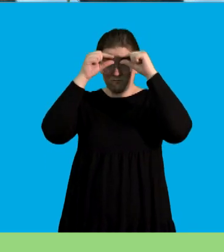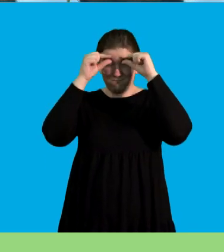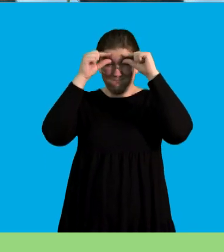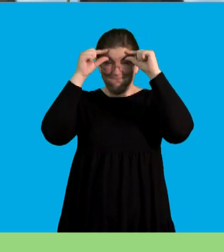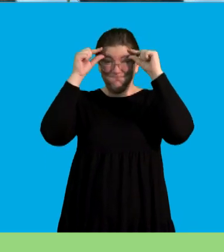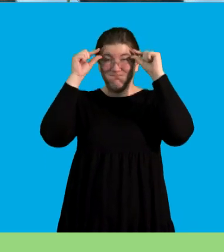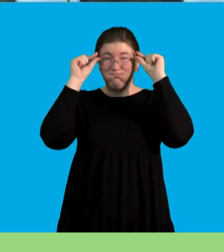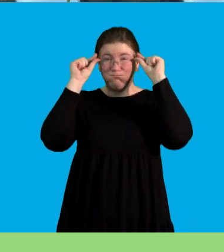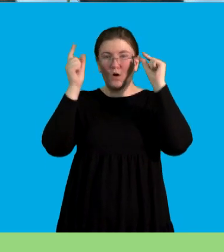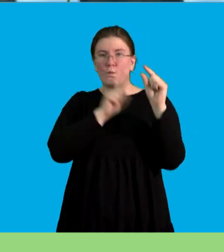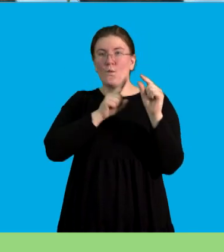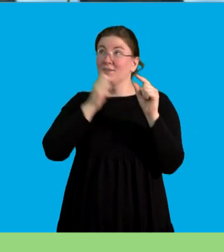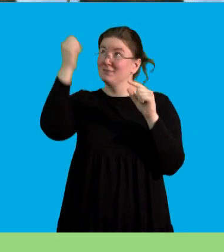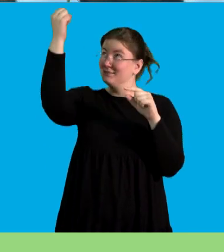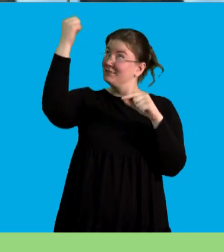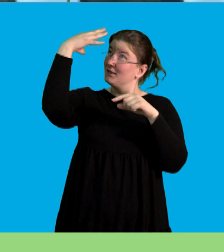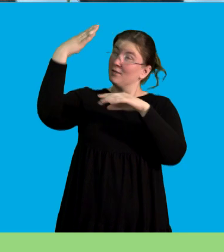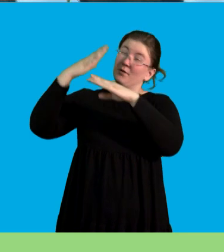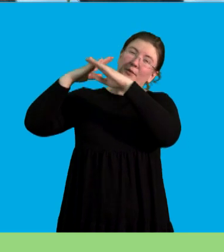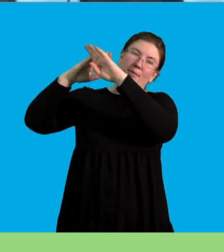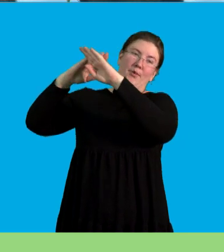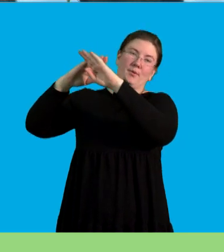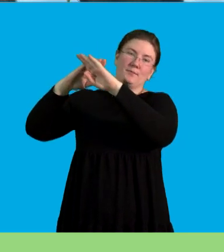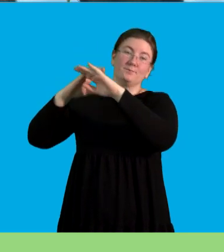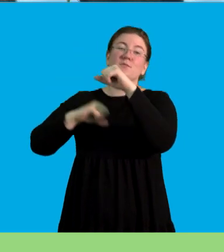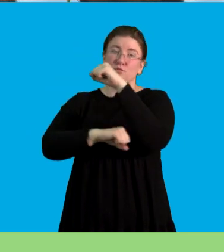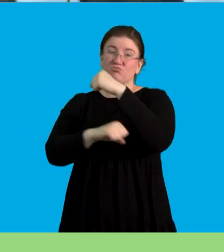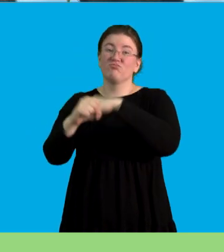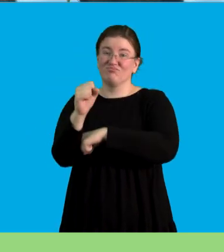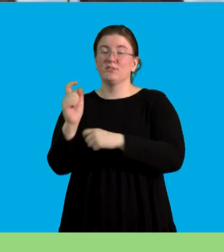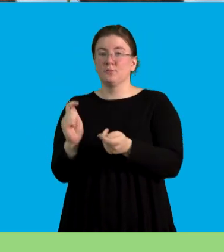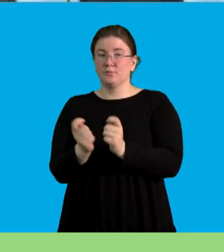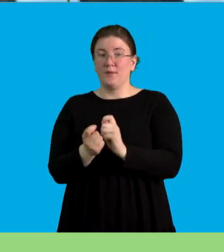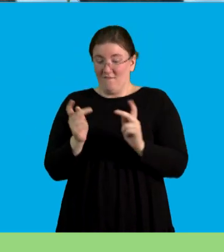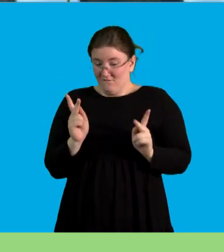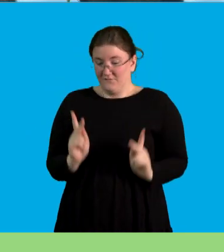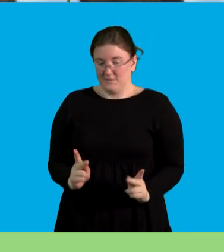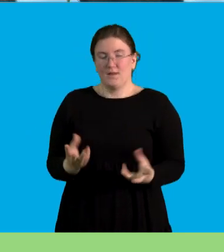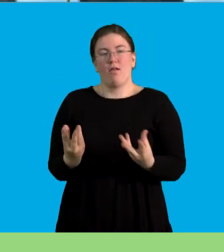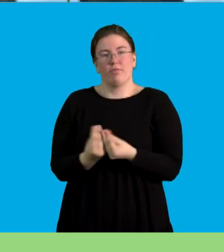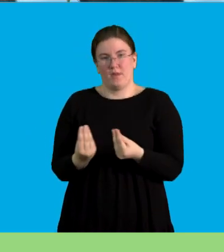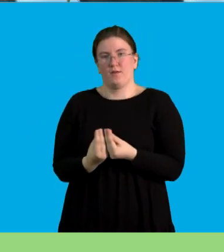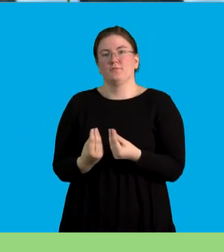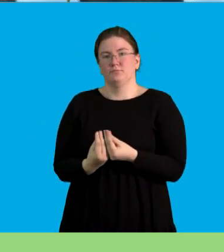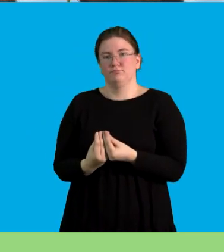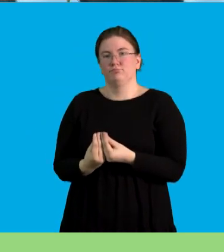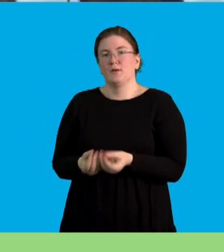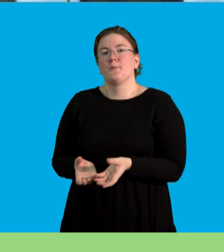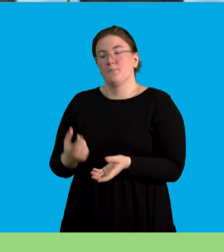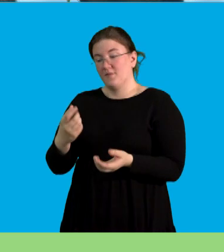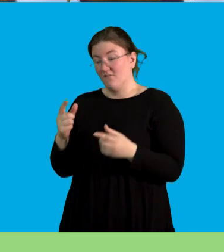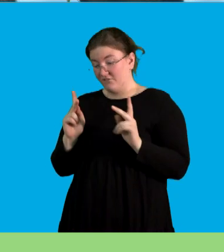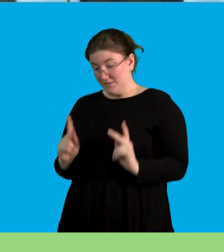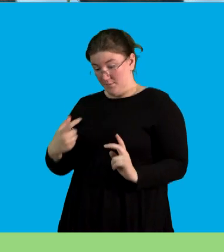eyebrows to shield the eyes from the sun. This is another structural adaptation. It is a physical characteristic that